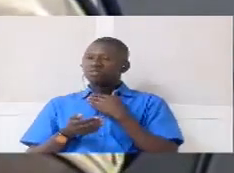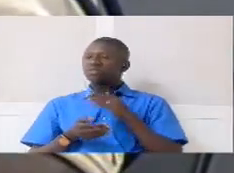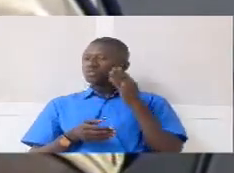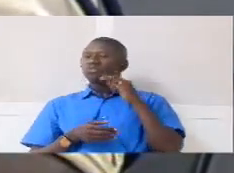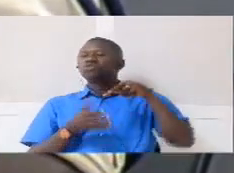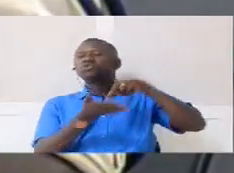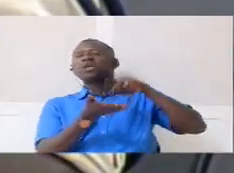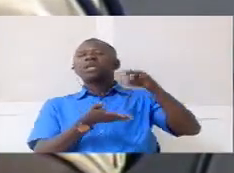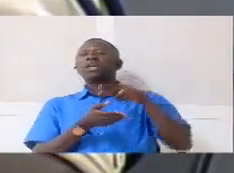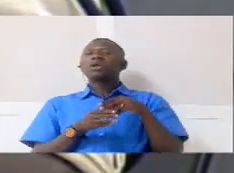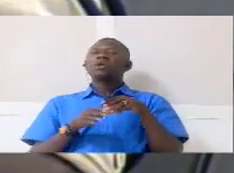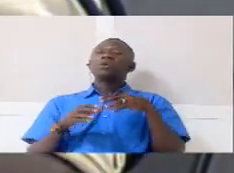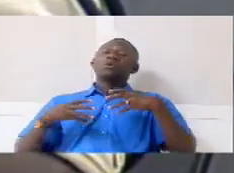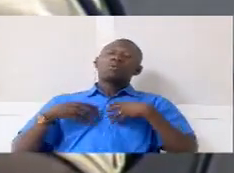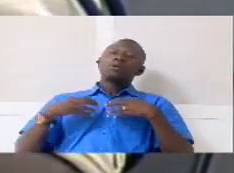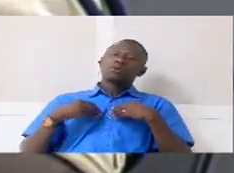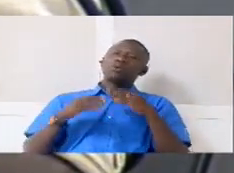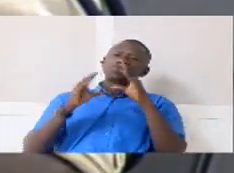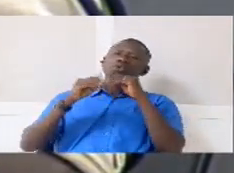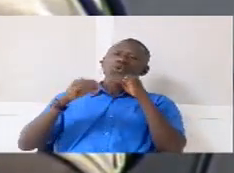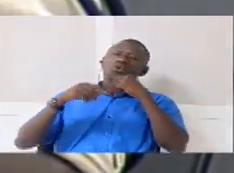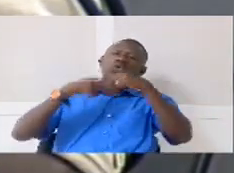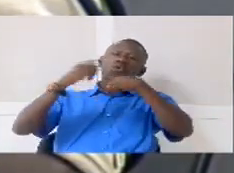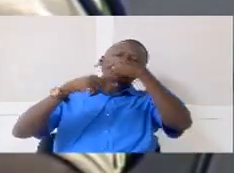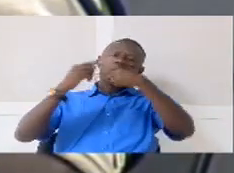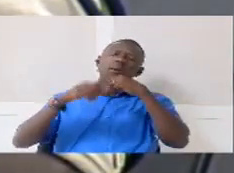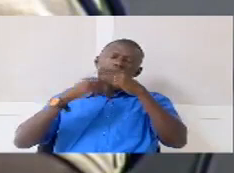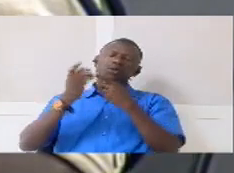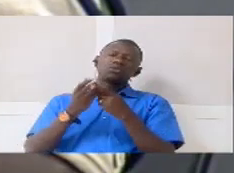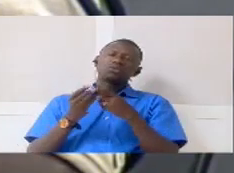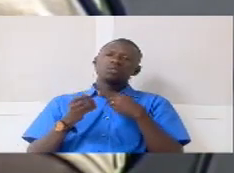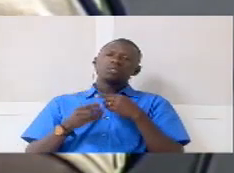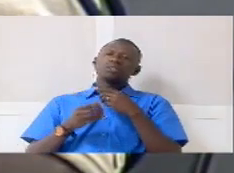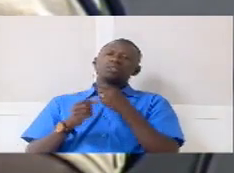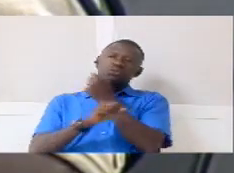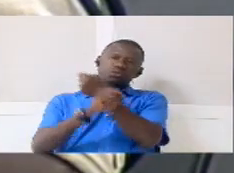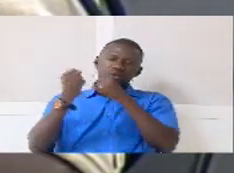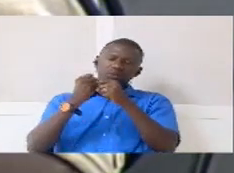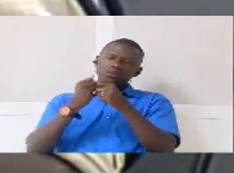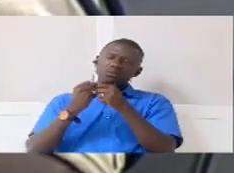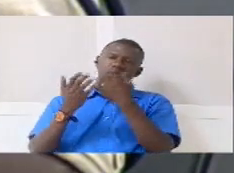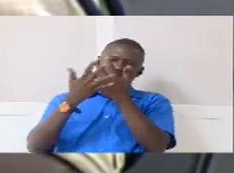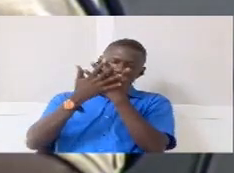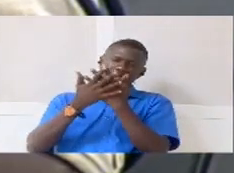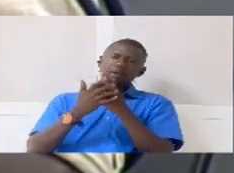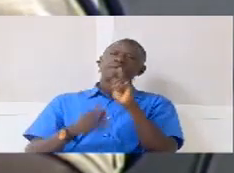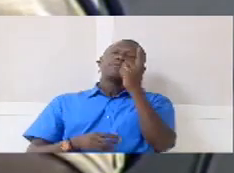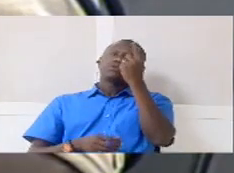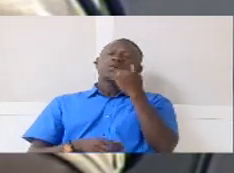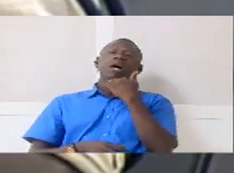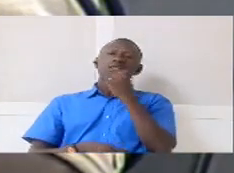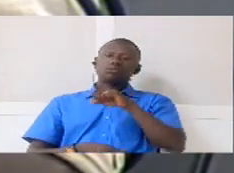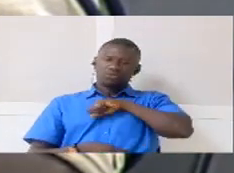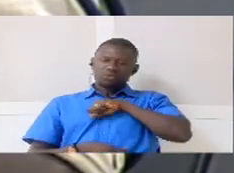I think that is what is important. Before you stand outside and begin to criticize the prison system, first off, you should ask